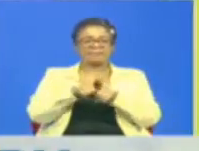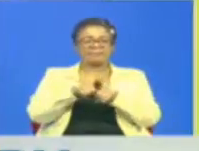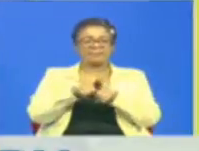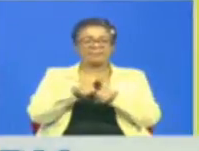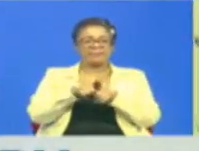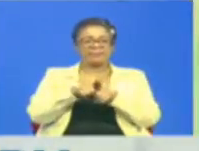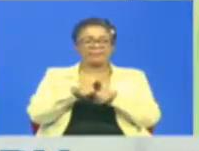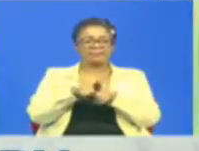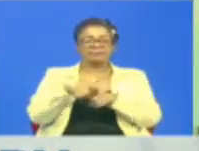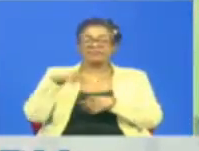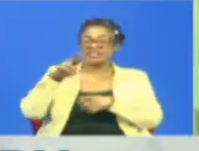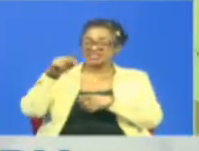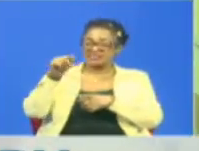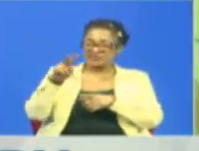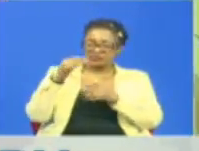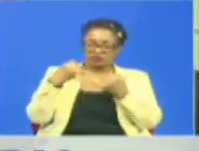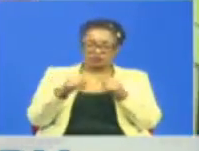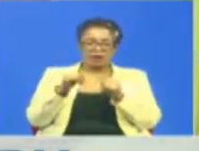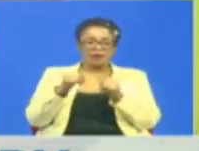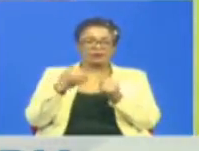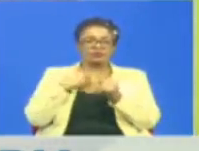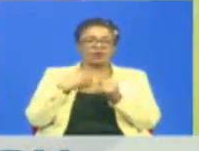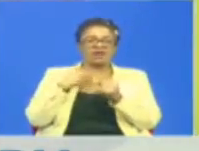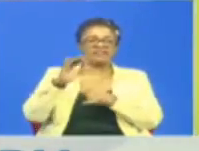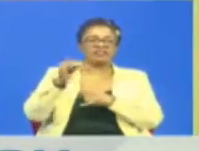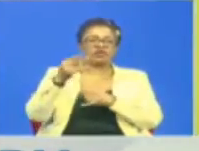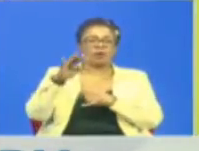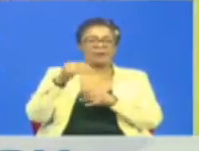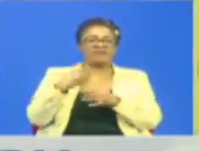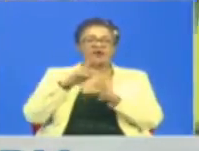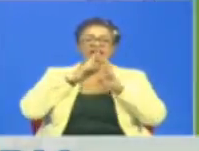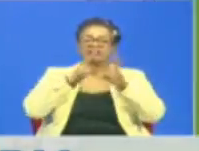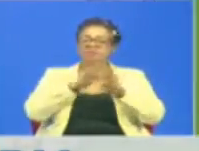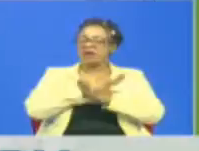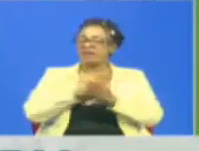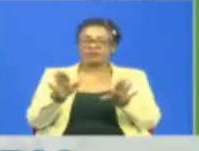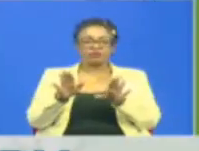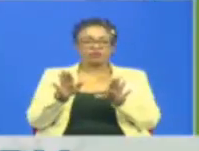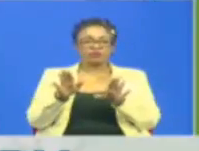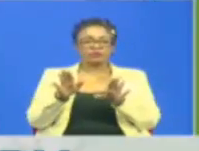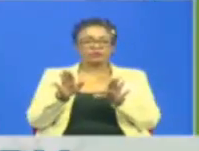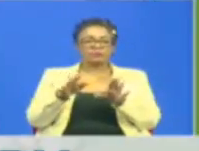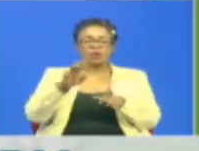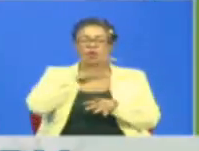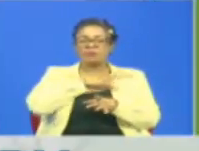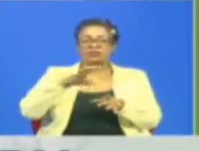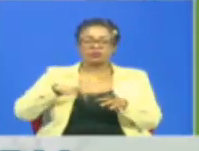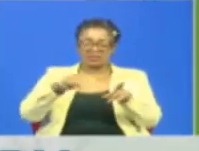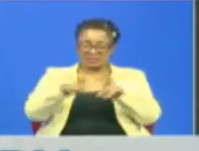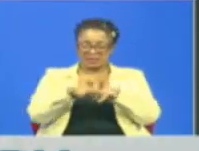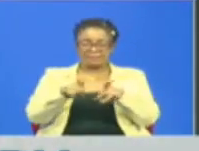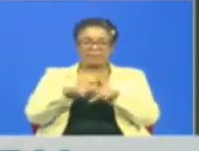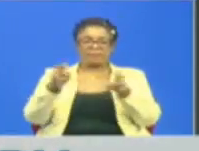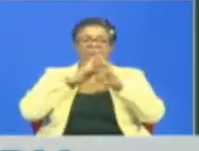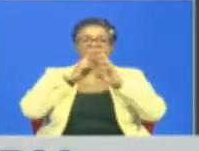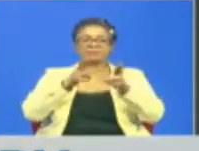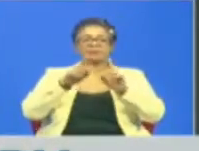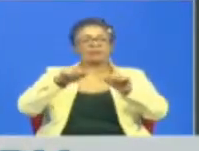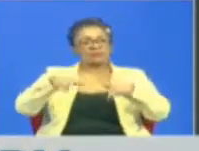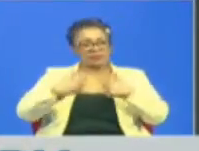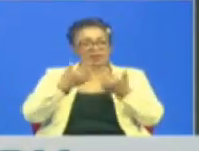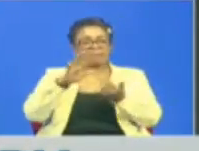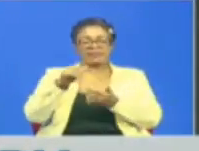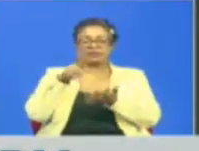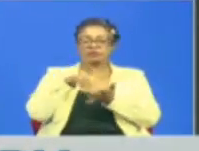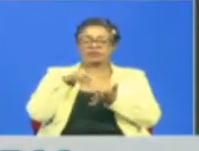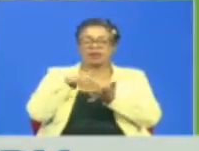NTV reached out to Chiloba for a response, but he declined to comment. The commission is also yet to respond to the claims by Dr.